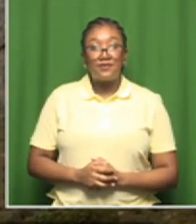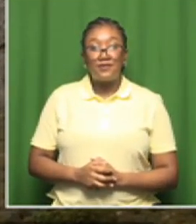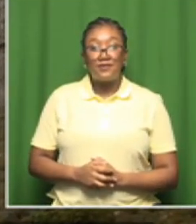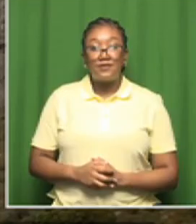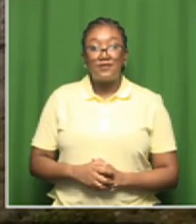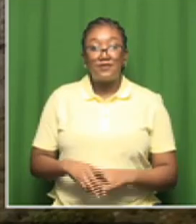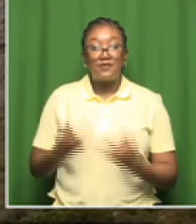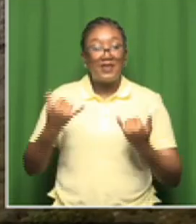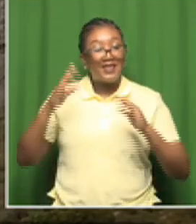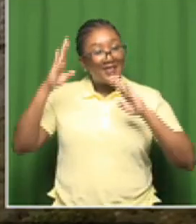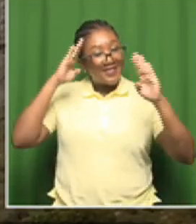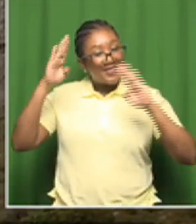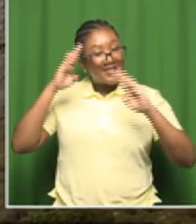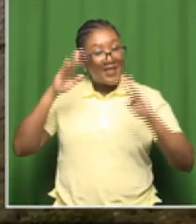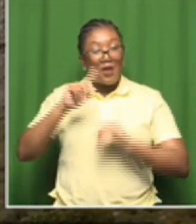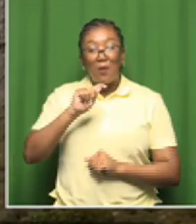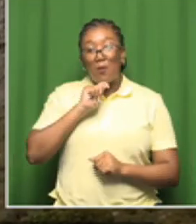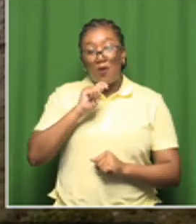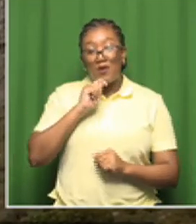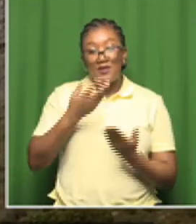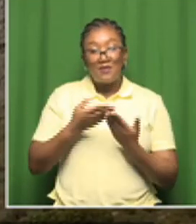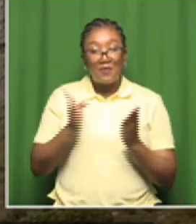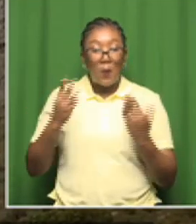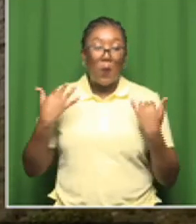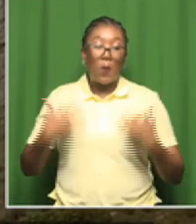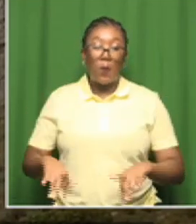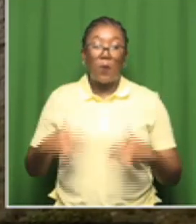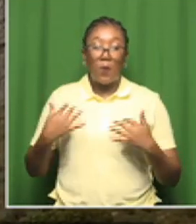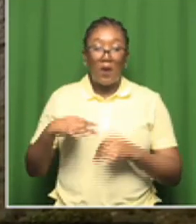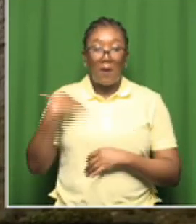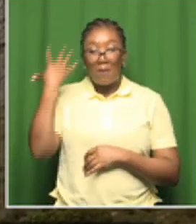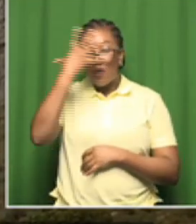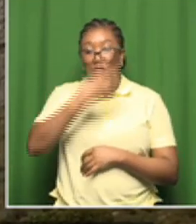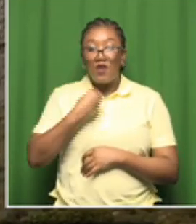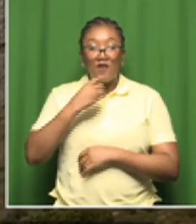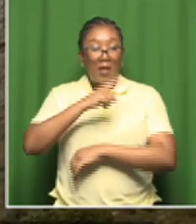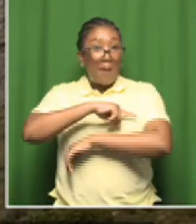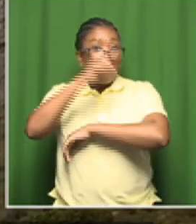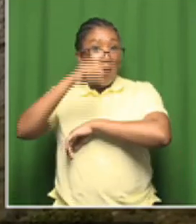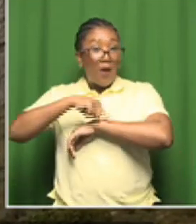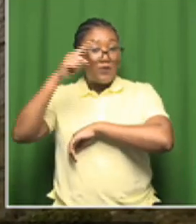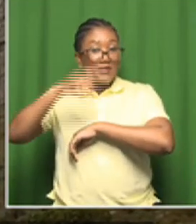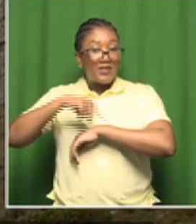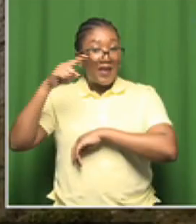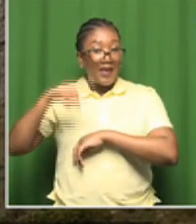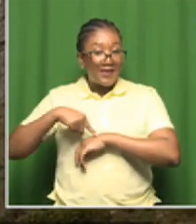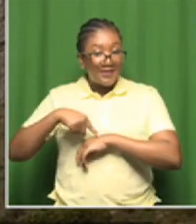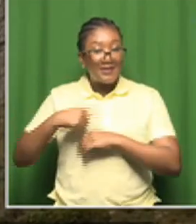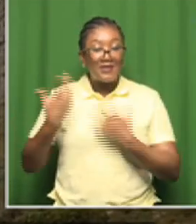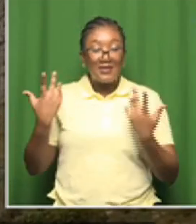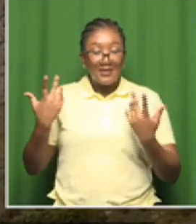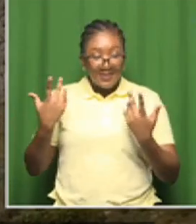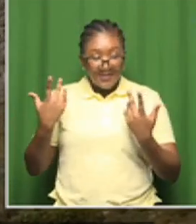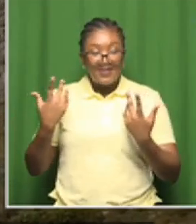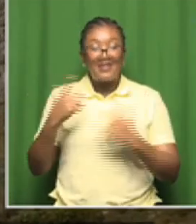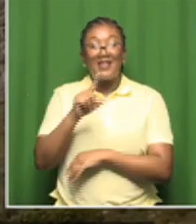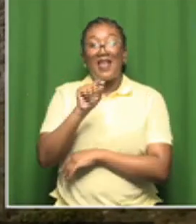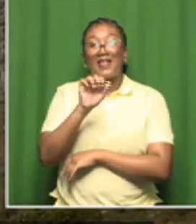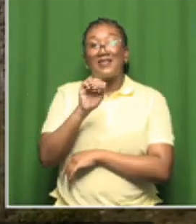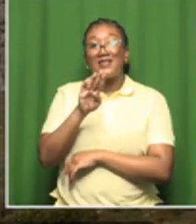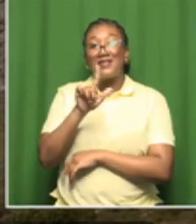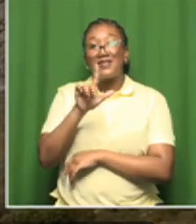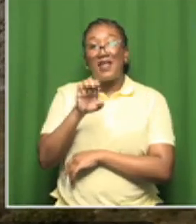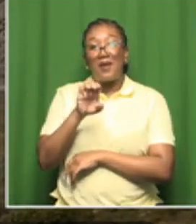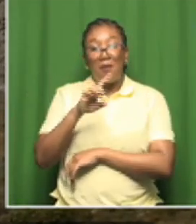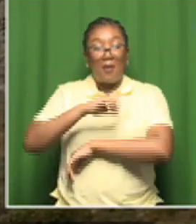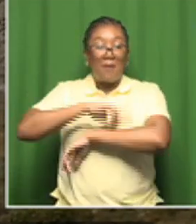And a very, very good morning to you from the most beautiful mountain, arguably in the world, Table Mountain. Oh, there's a car going up